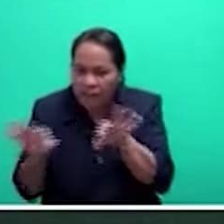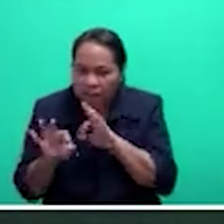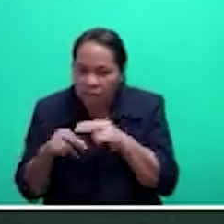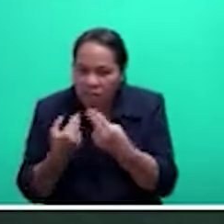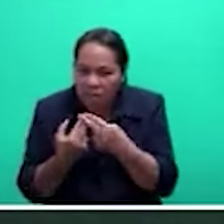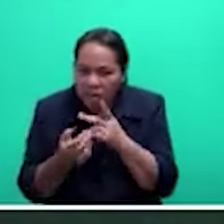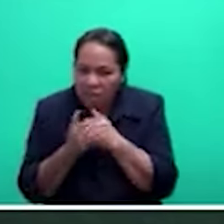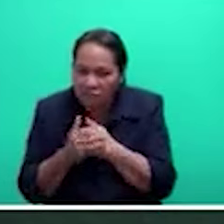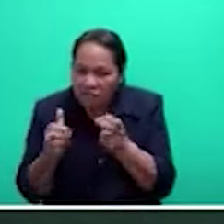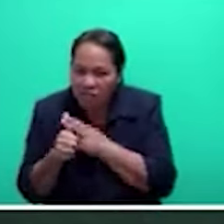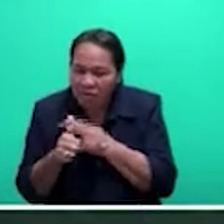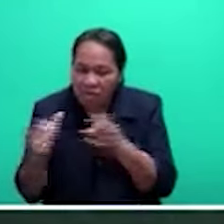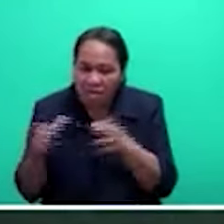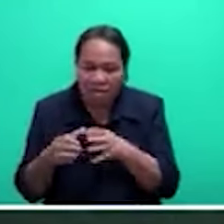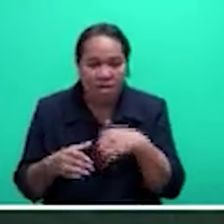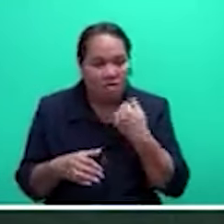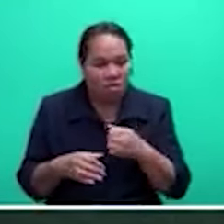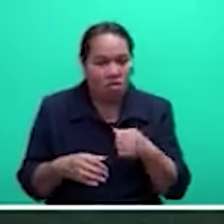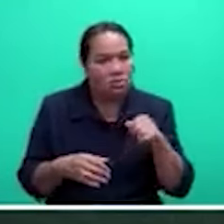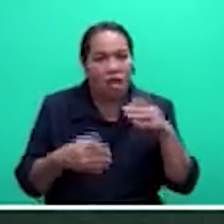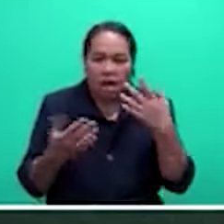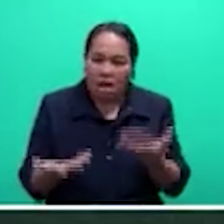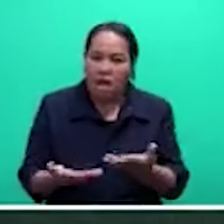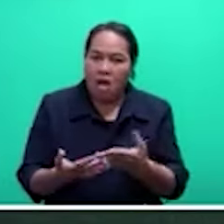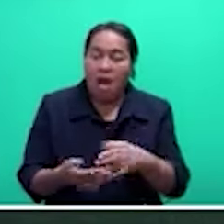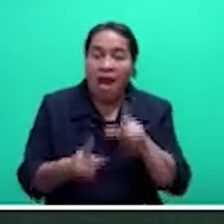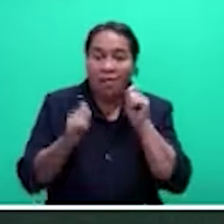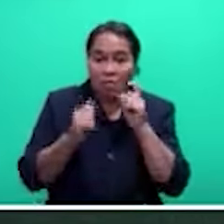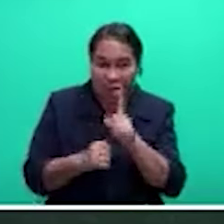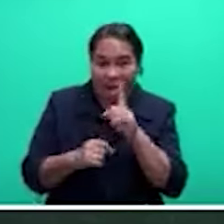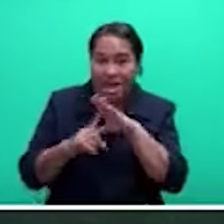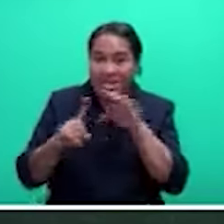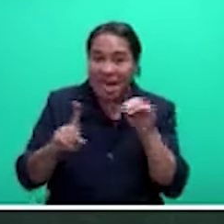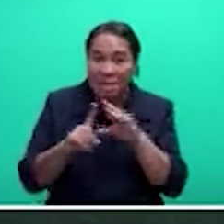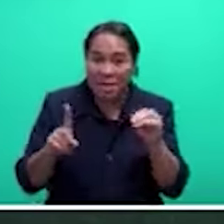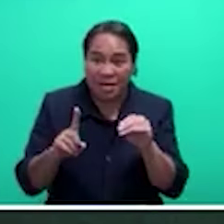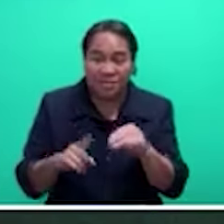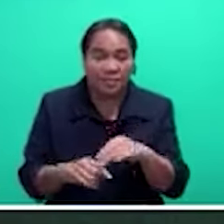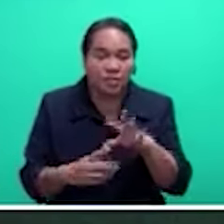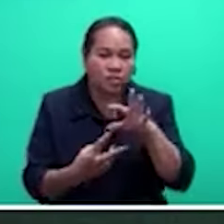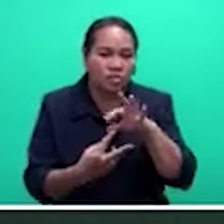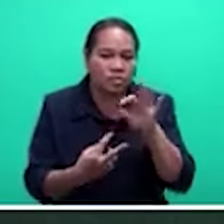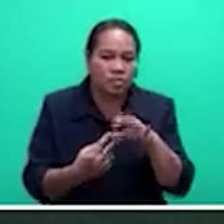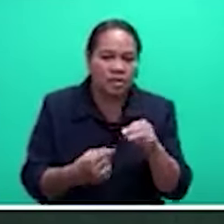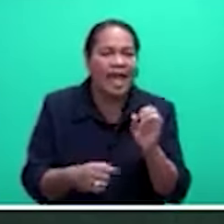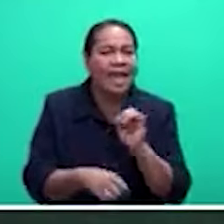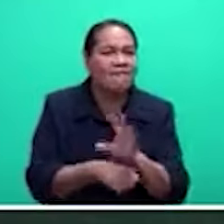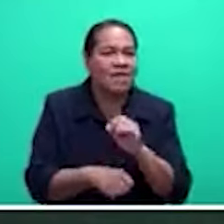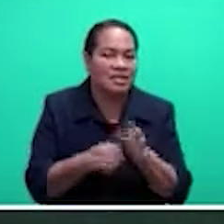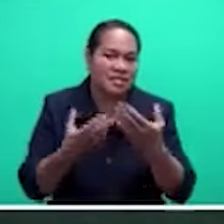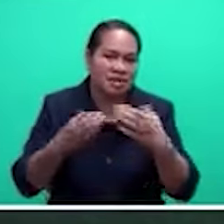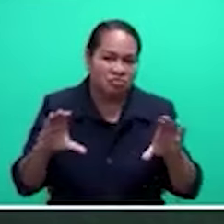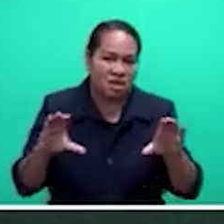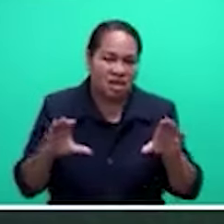service appointments, boards, special administrators. I'll just give one example of the appointment of the advisory councillors. We were told that the